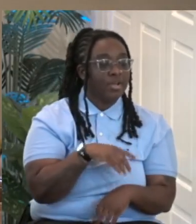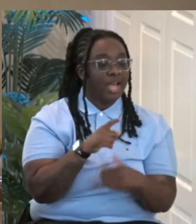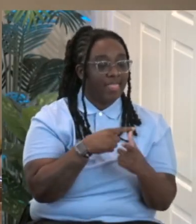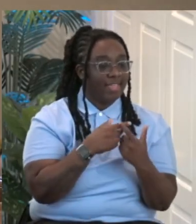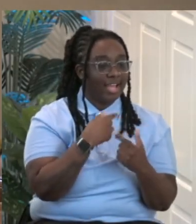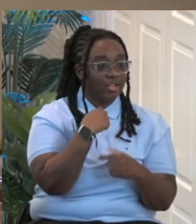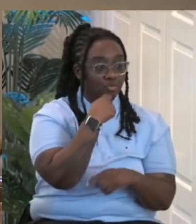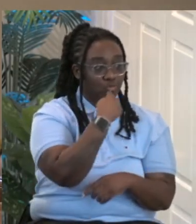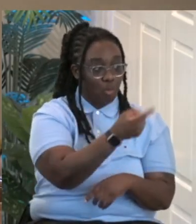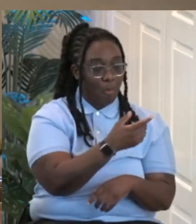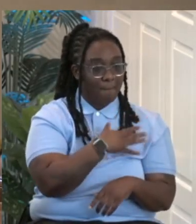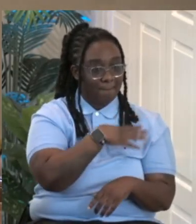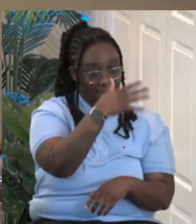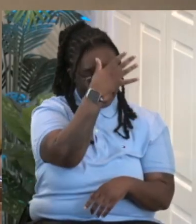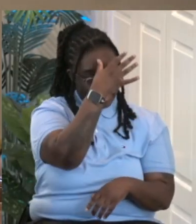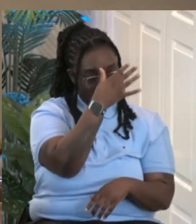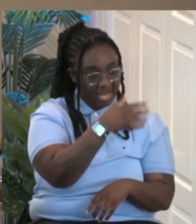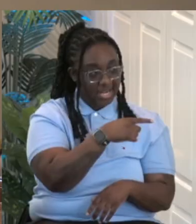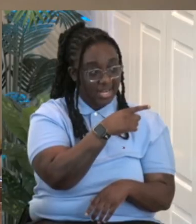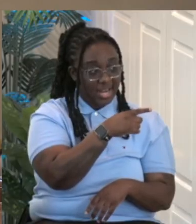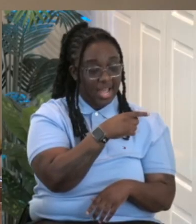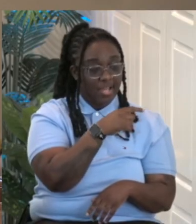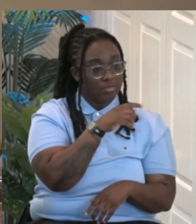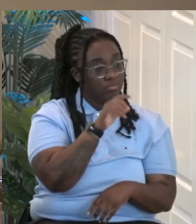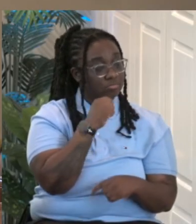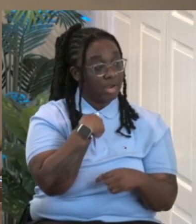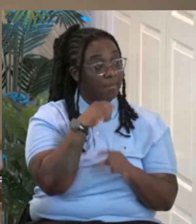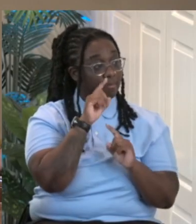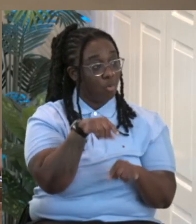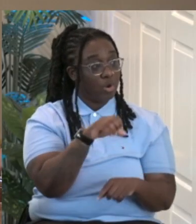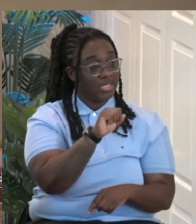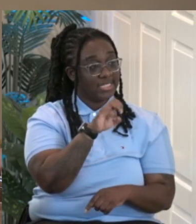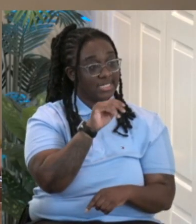going to seminary, Dad. And he said, really?